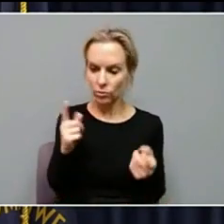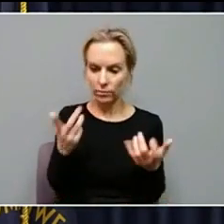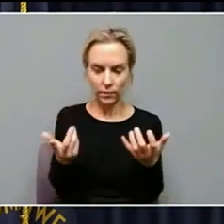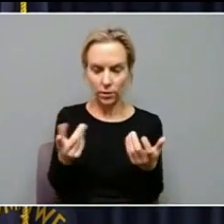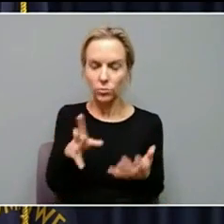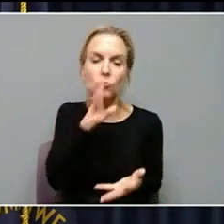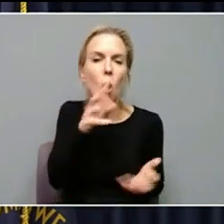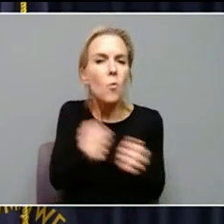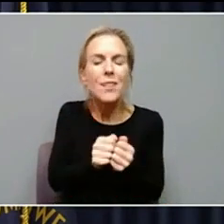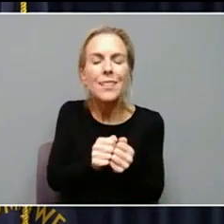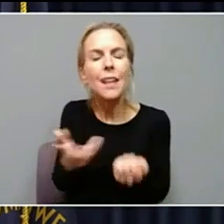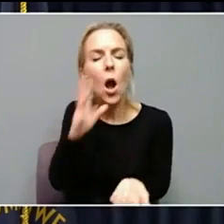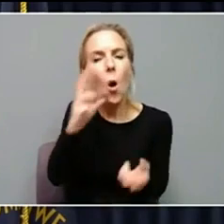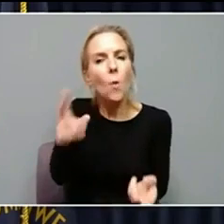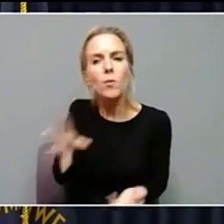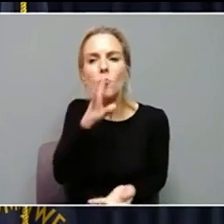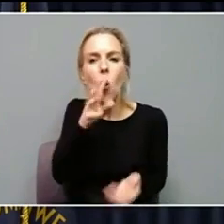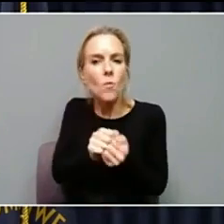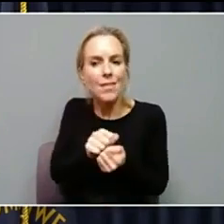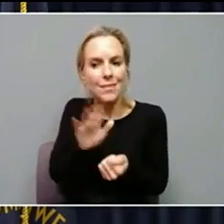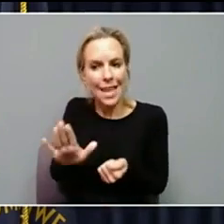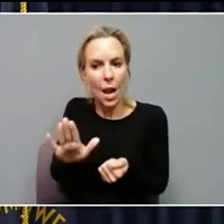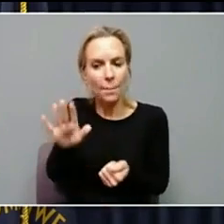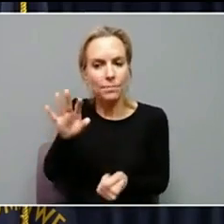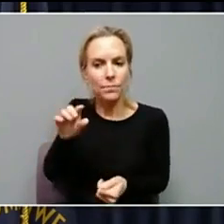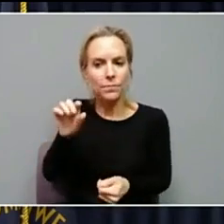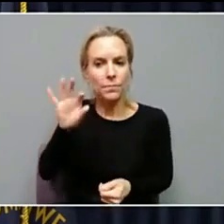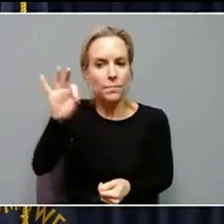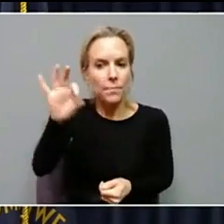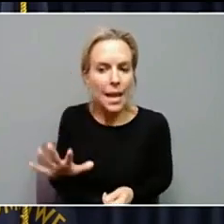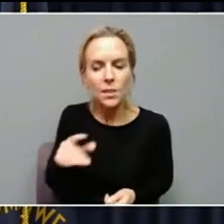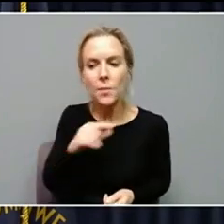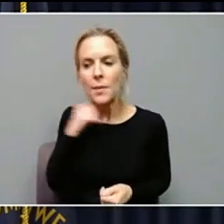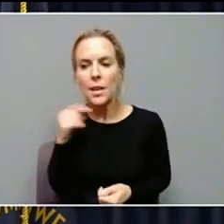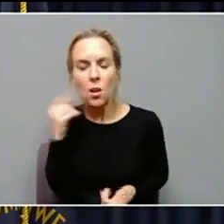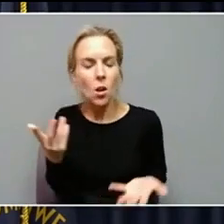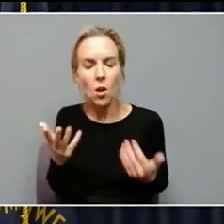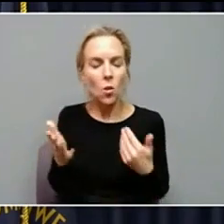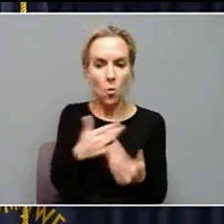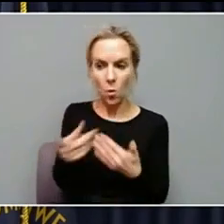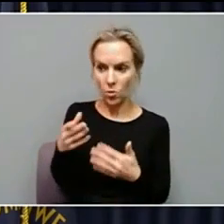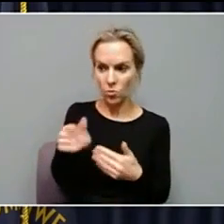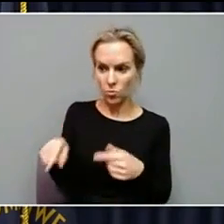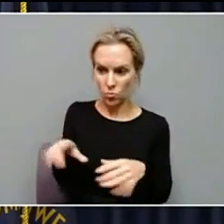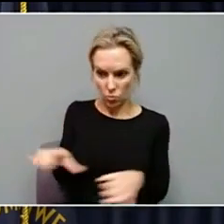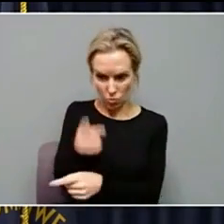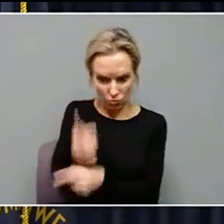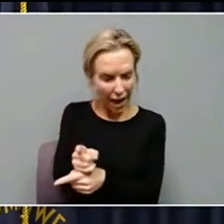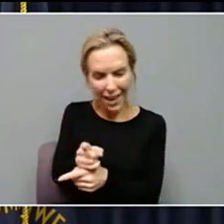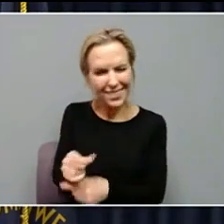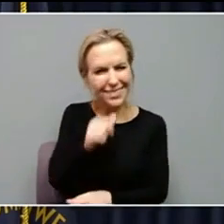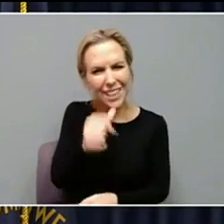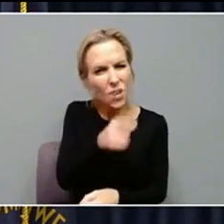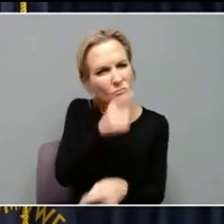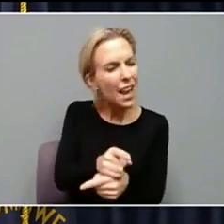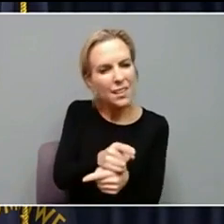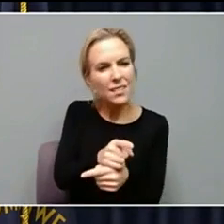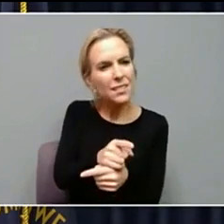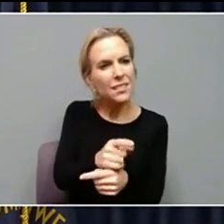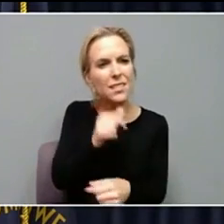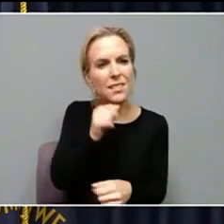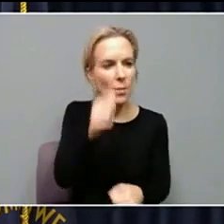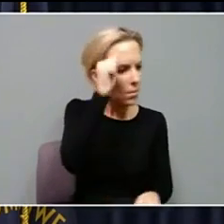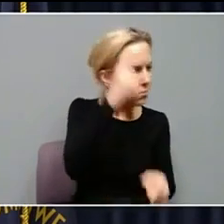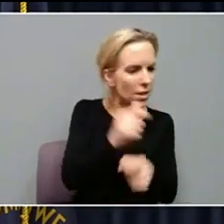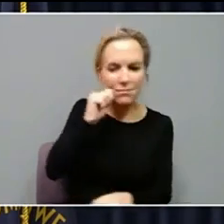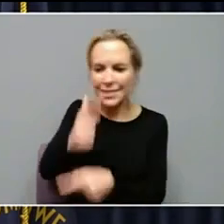I hope they talk to their ministers, whether what they're doing is right, because it's not. It's not being our brother and sister's keeper